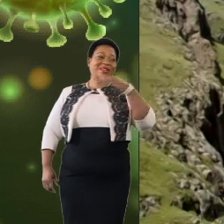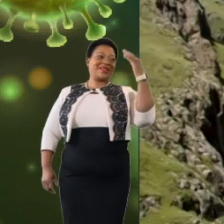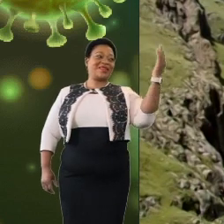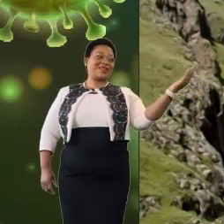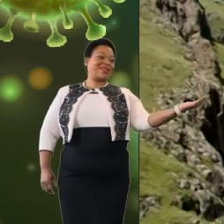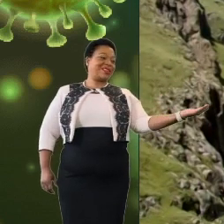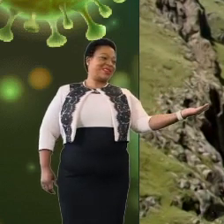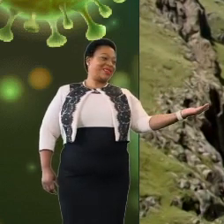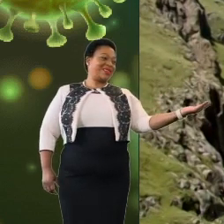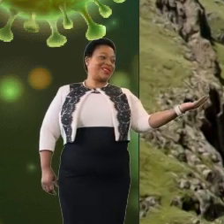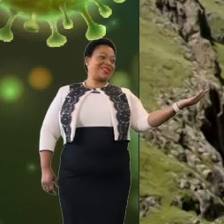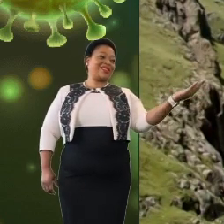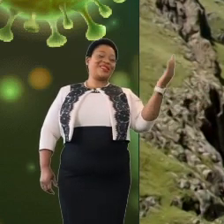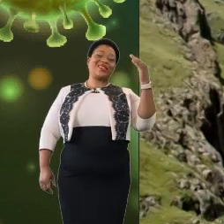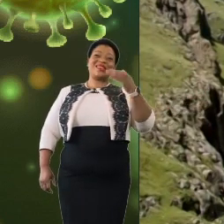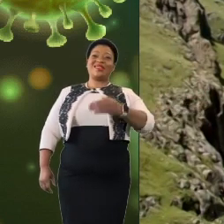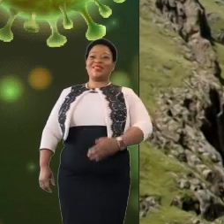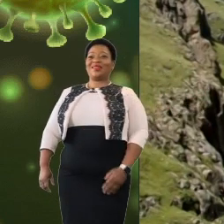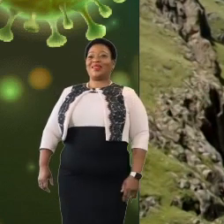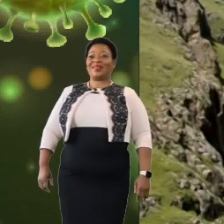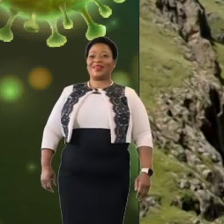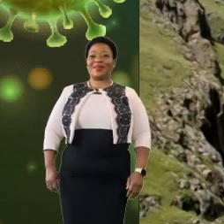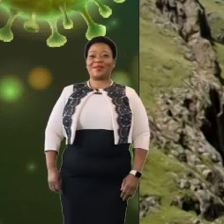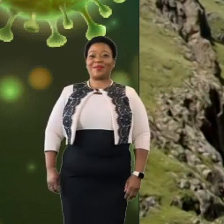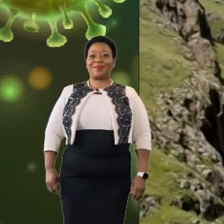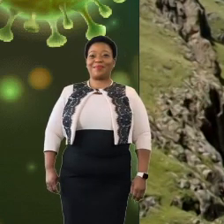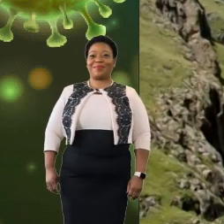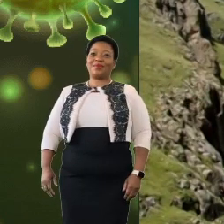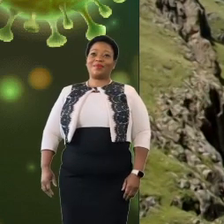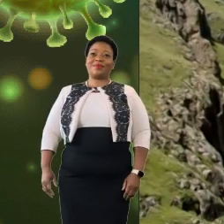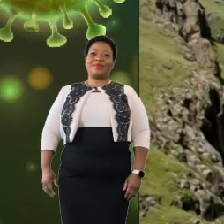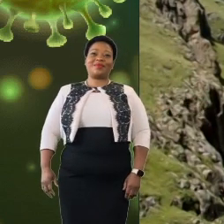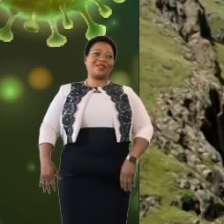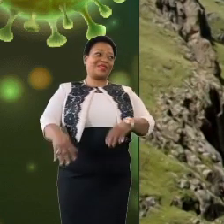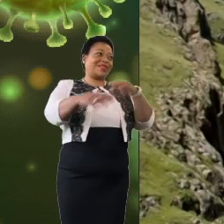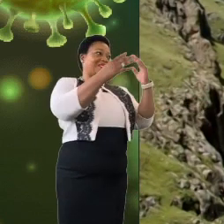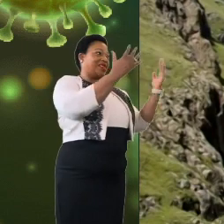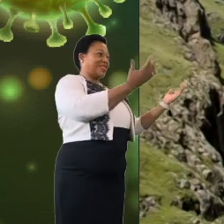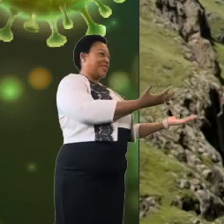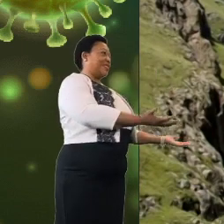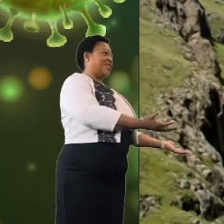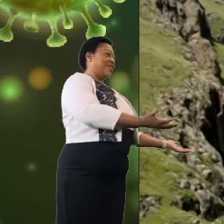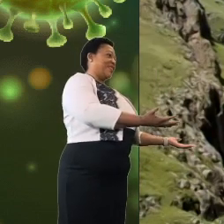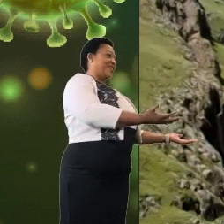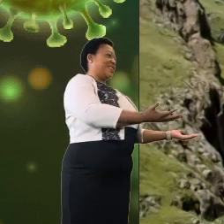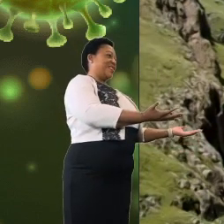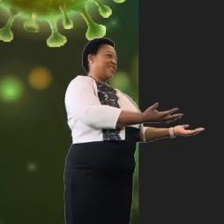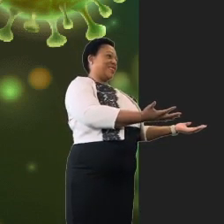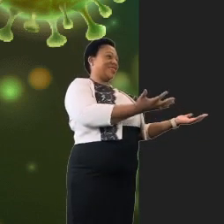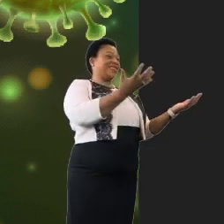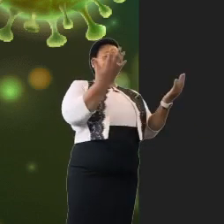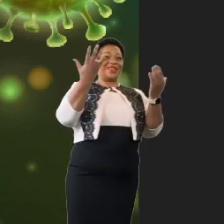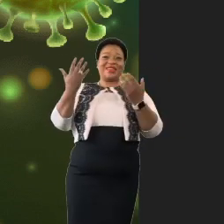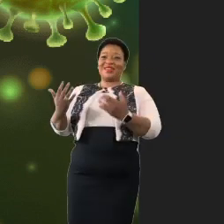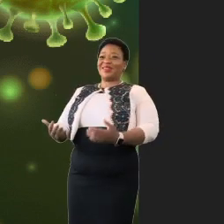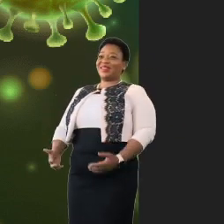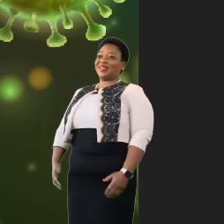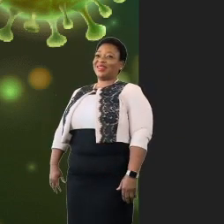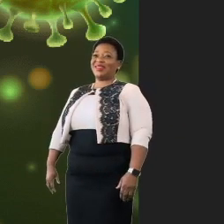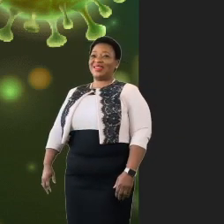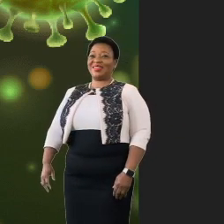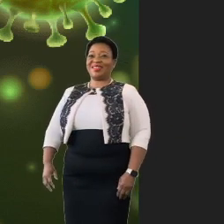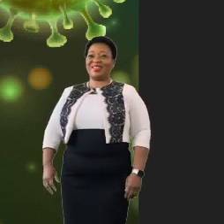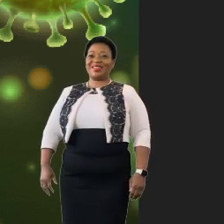minimum requirements that you've got to adhere to. Without us being pedantic, I mean, the application on a